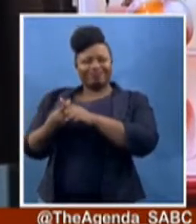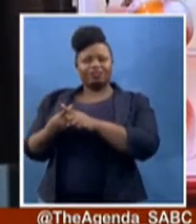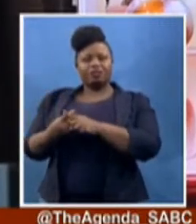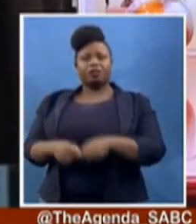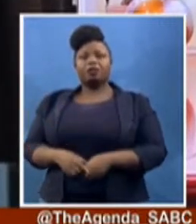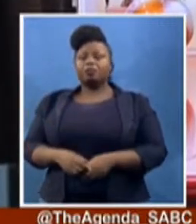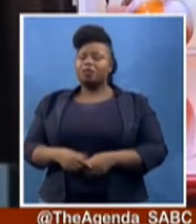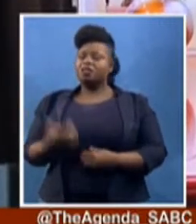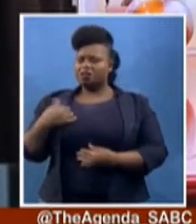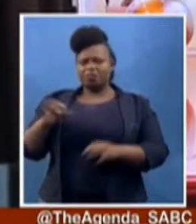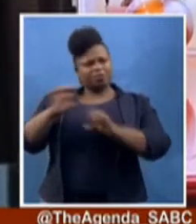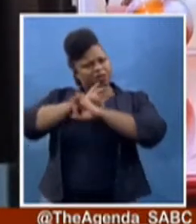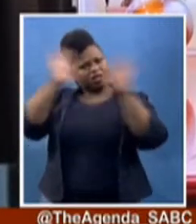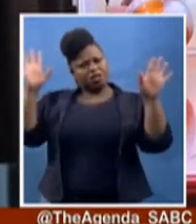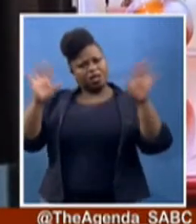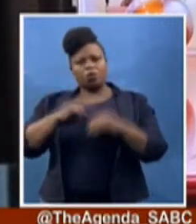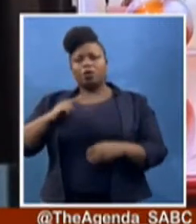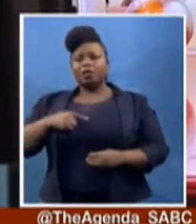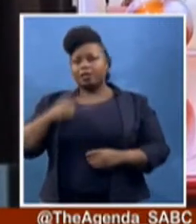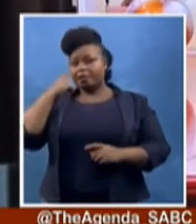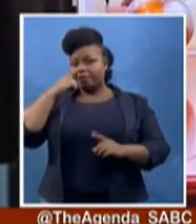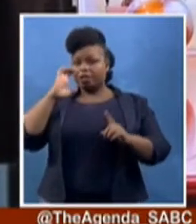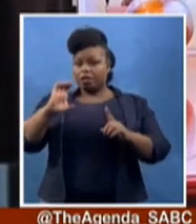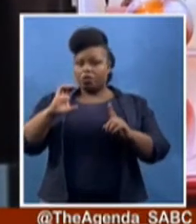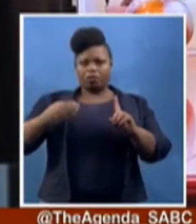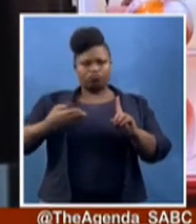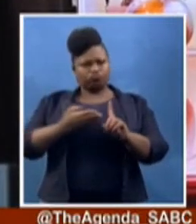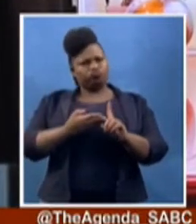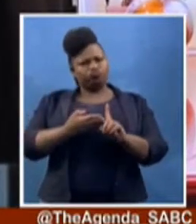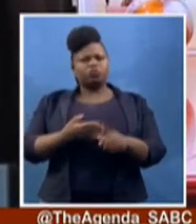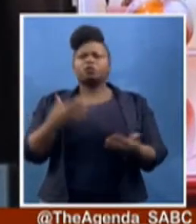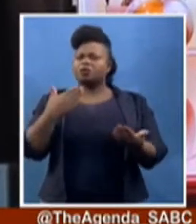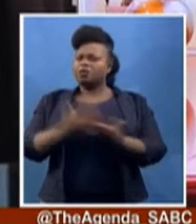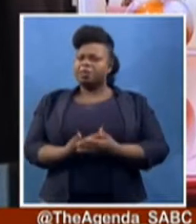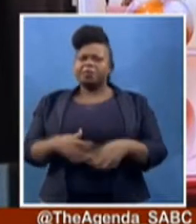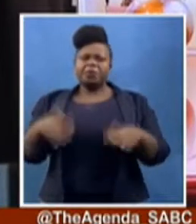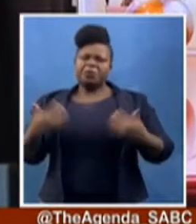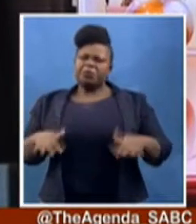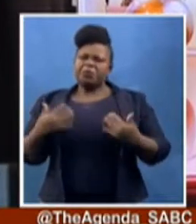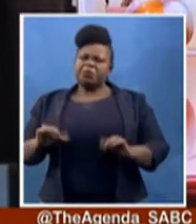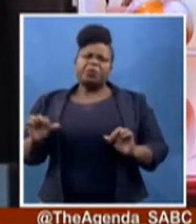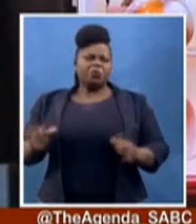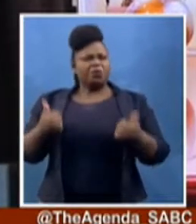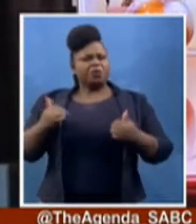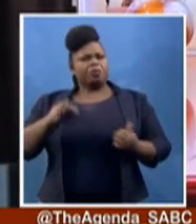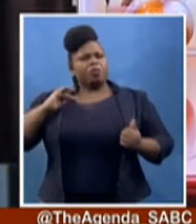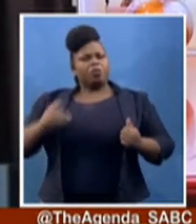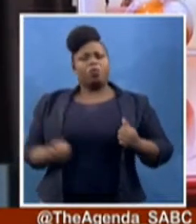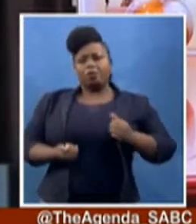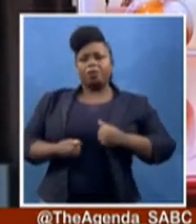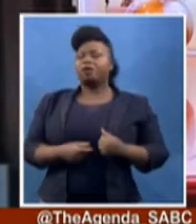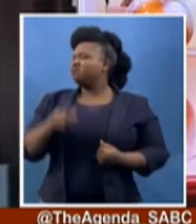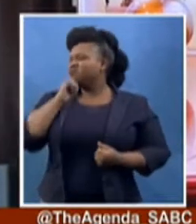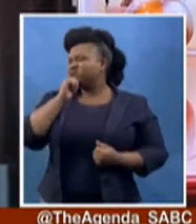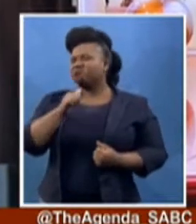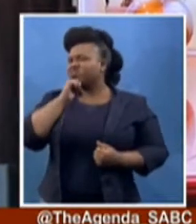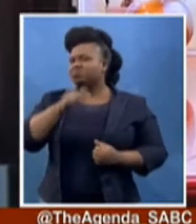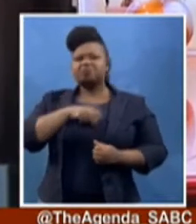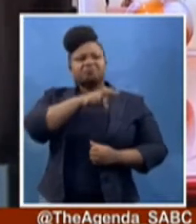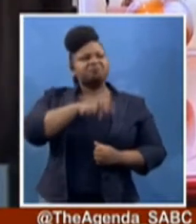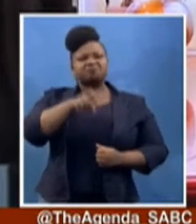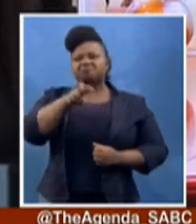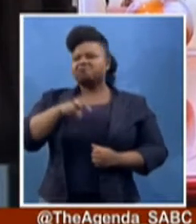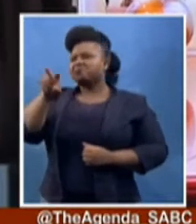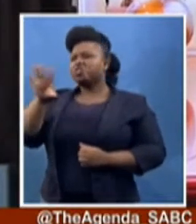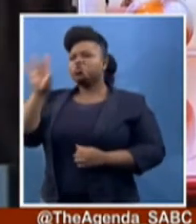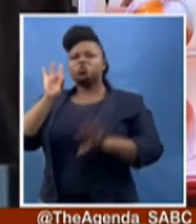McClelkey would have become the incredible woman she became no matter where she would have chosen to go to university. But it